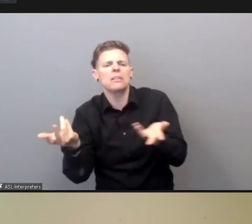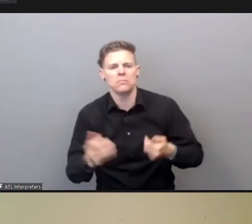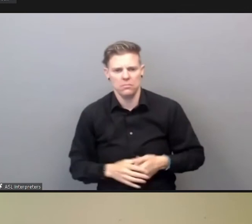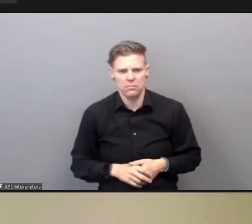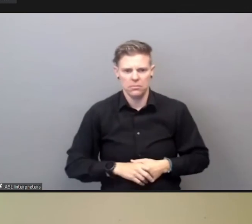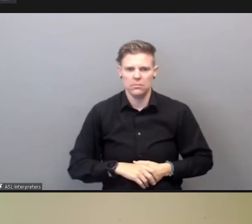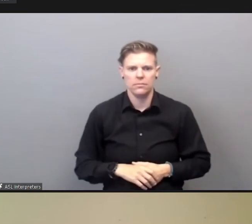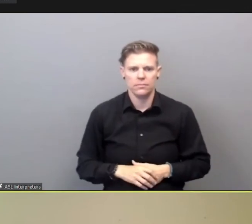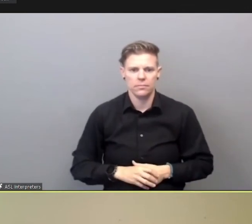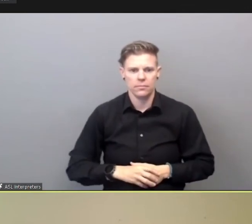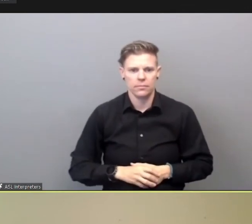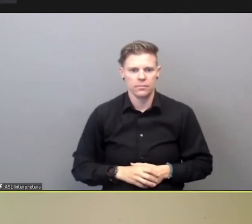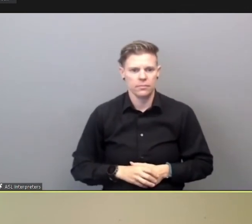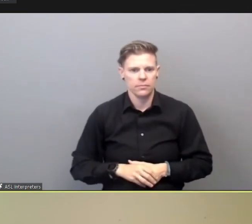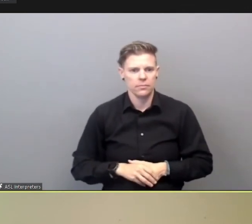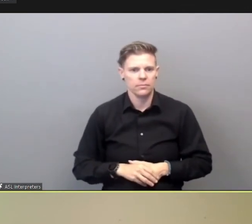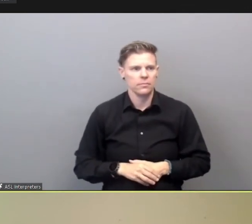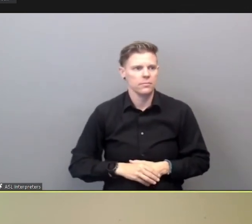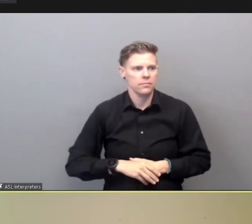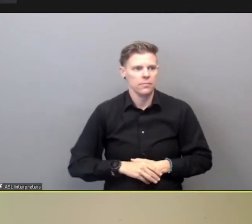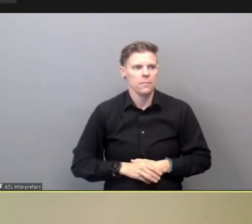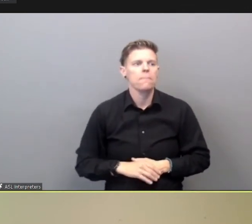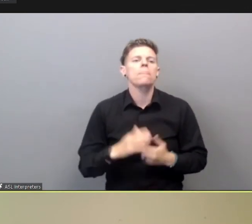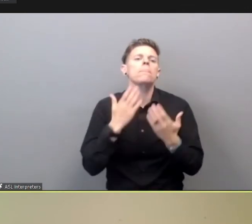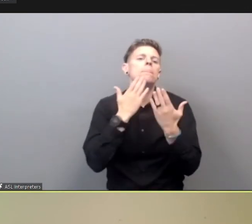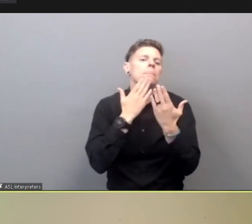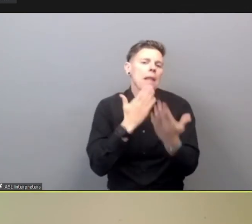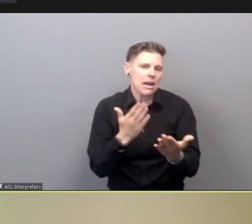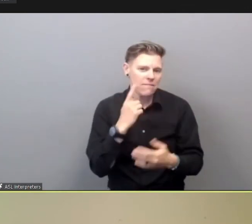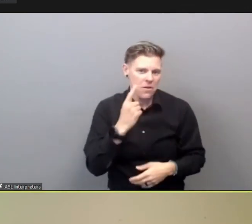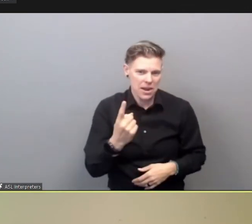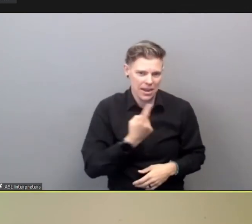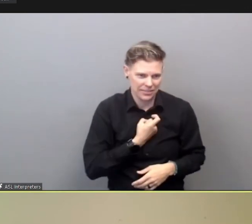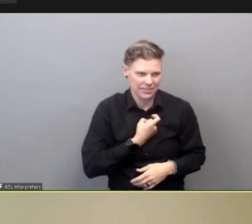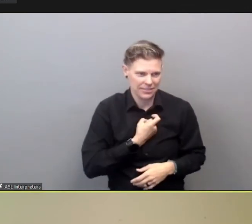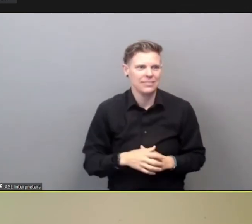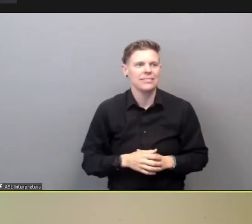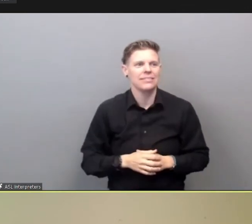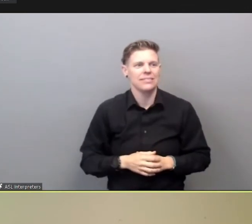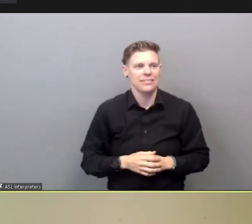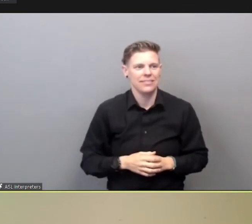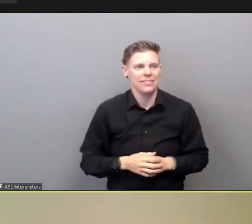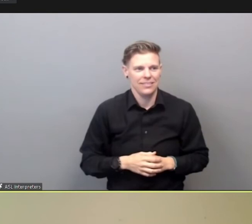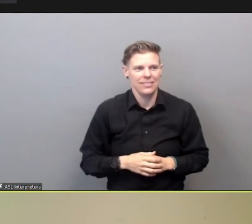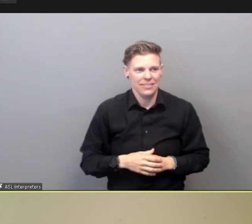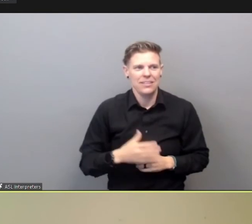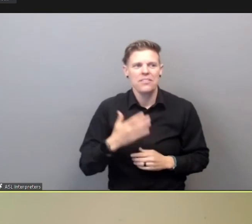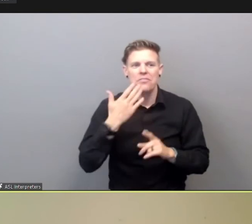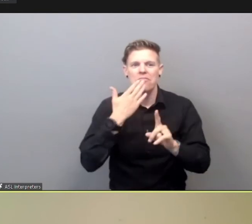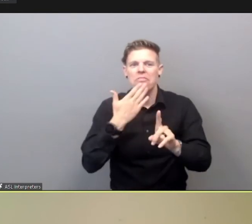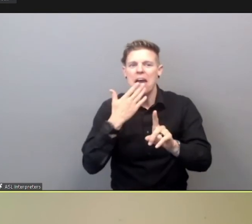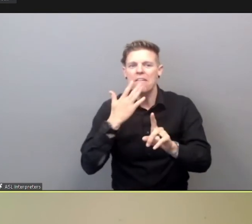Thanks for that, and for responding to David's plea here for a difficult question.